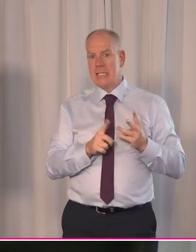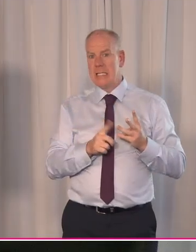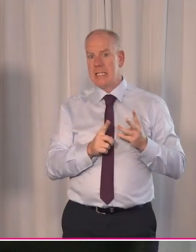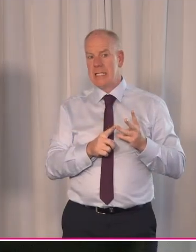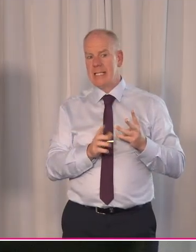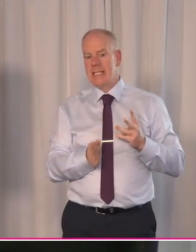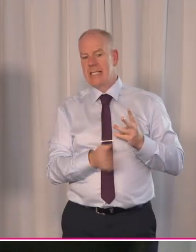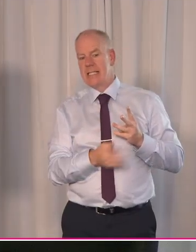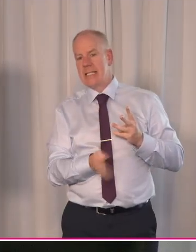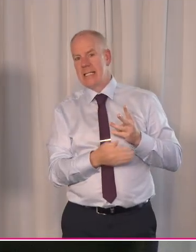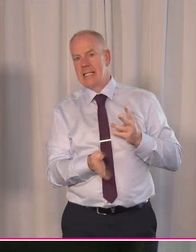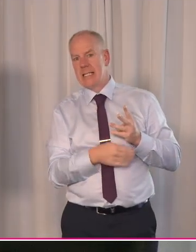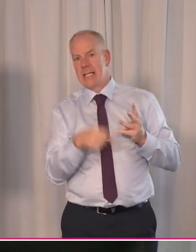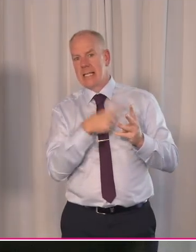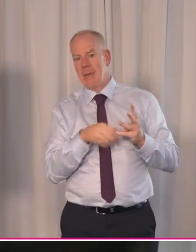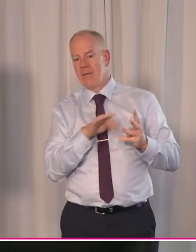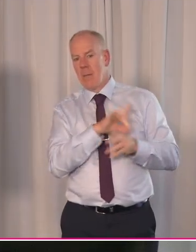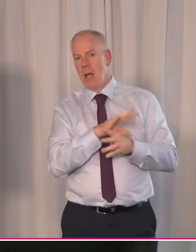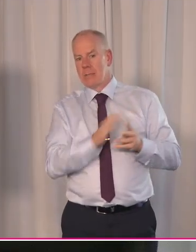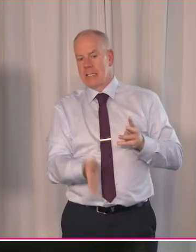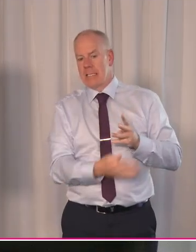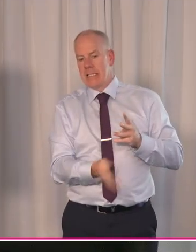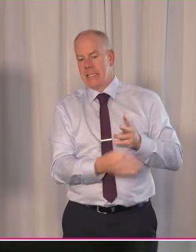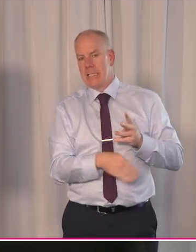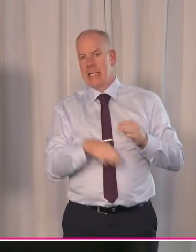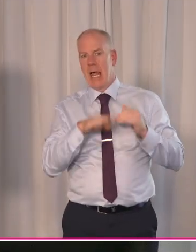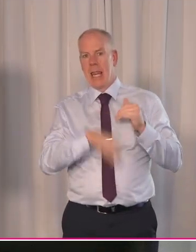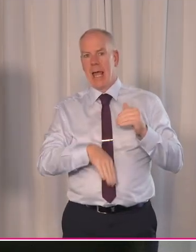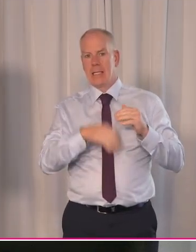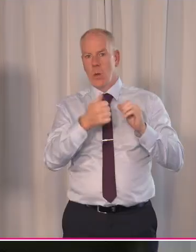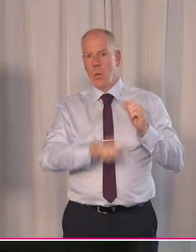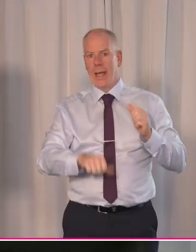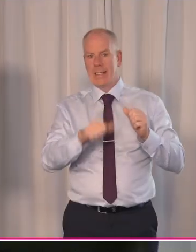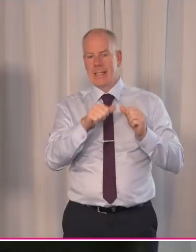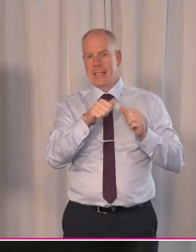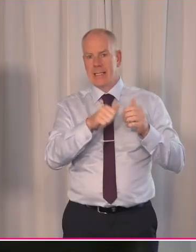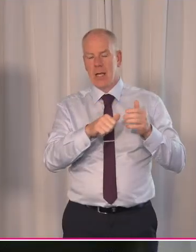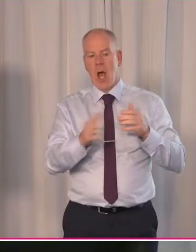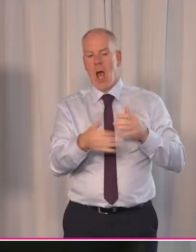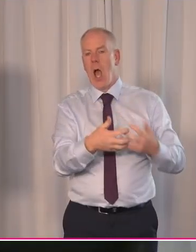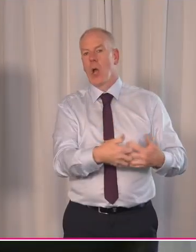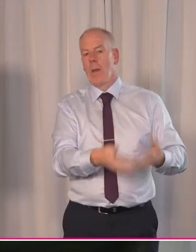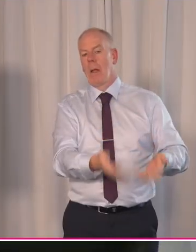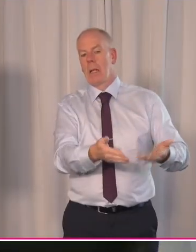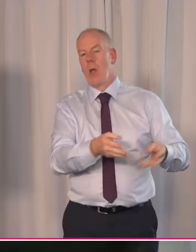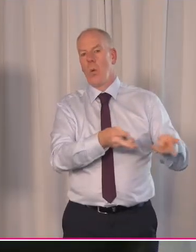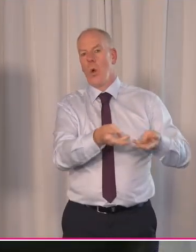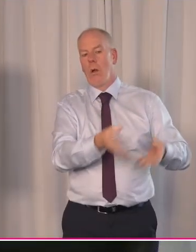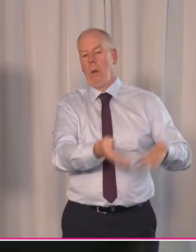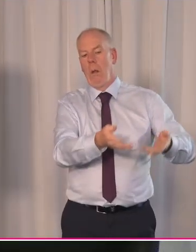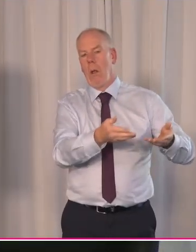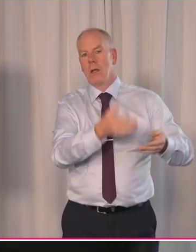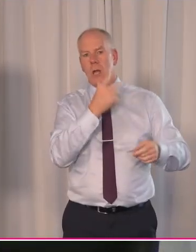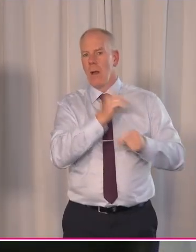in getting you out of hospital and reducing our waiting list and giving you equipment and talking about things about work, than we are